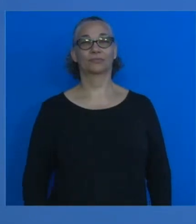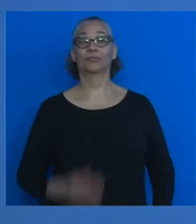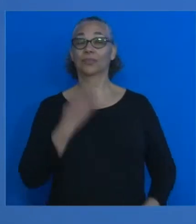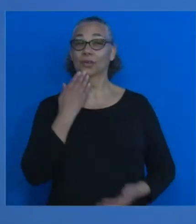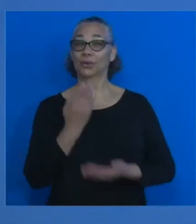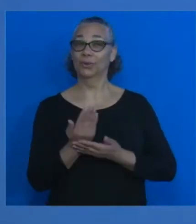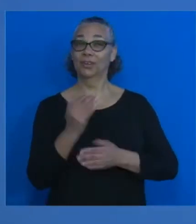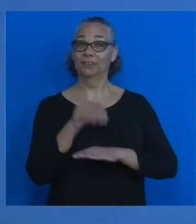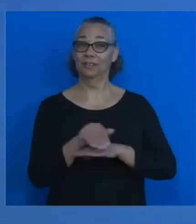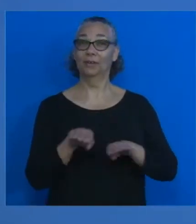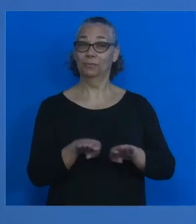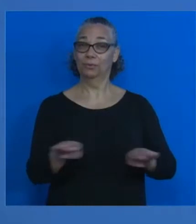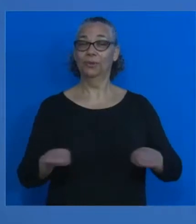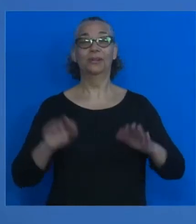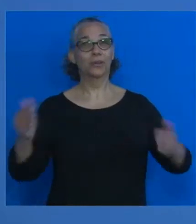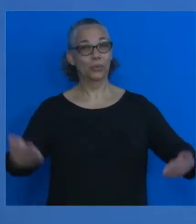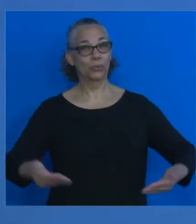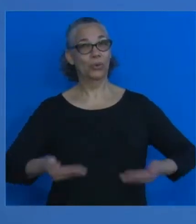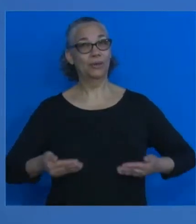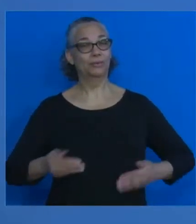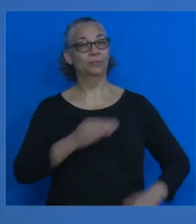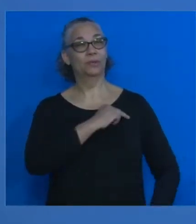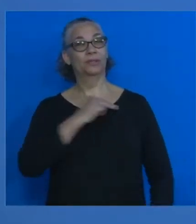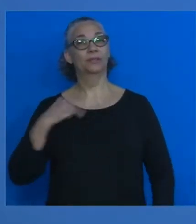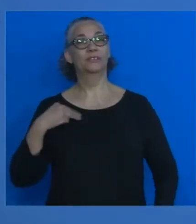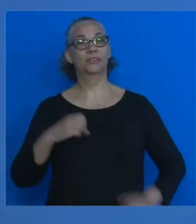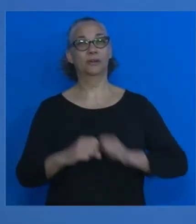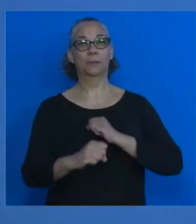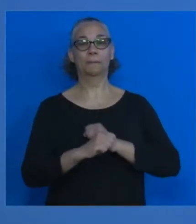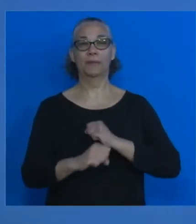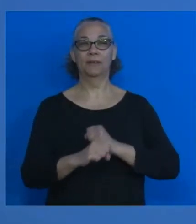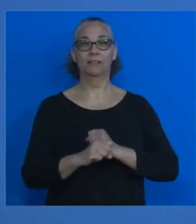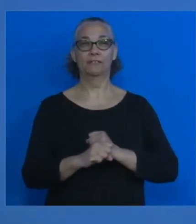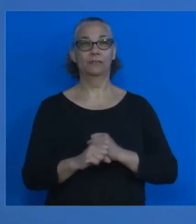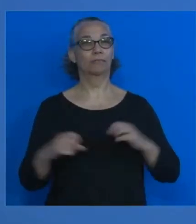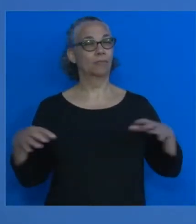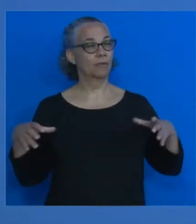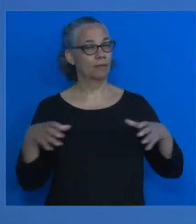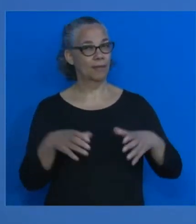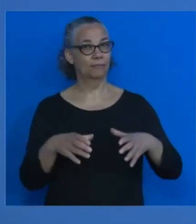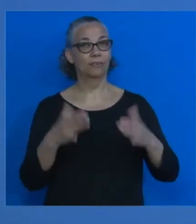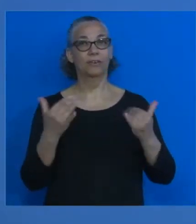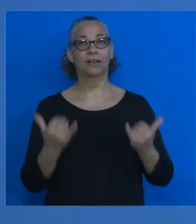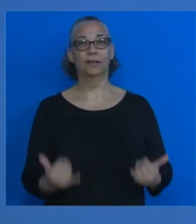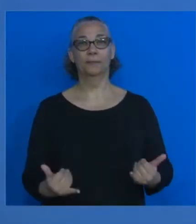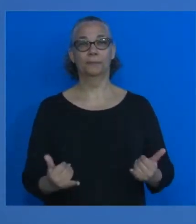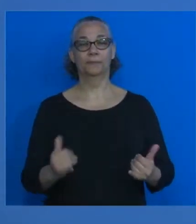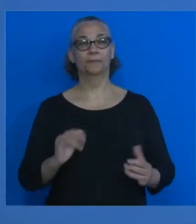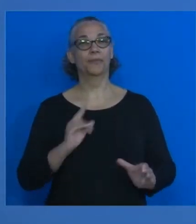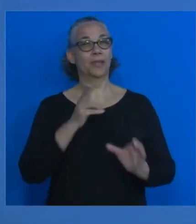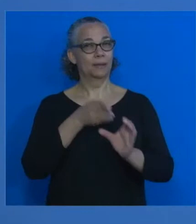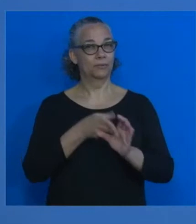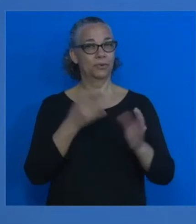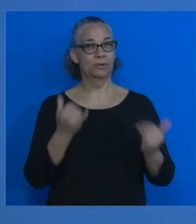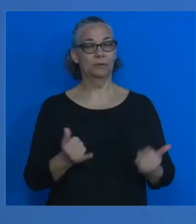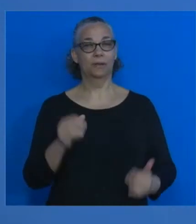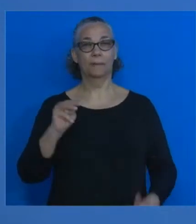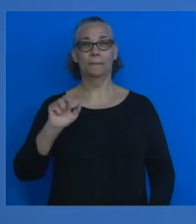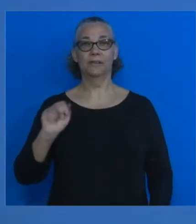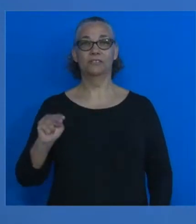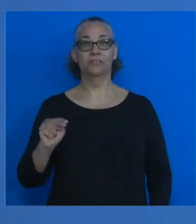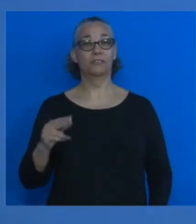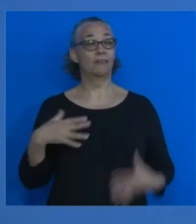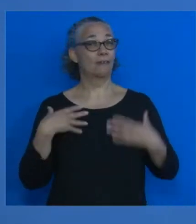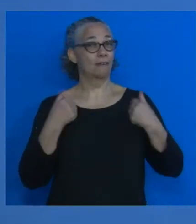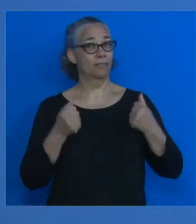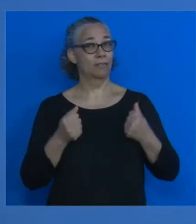Good evening, Bermuda, and welcome to the members of the media who are gathered with us here today. I'm joined today by the Minister of Health, the Honorable